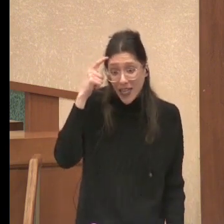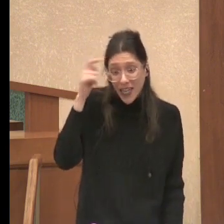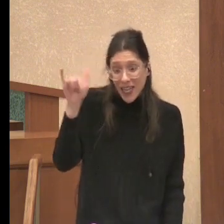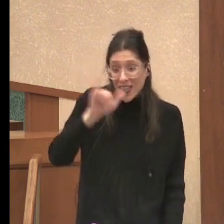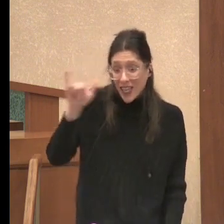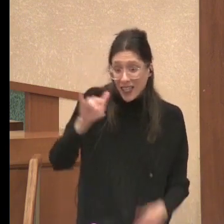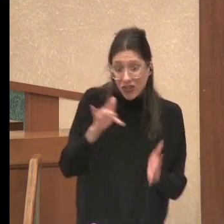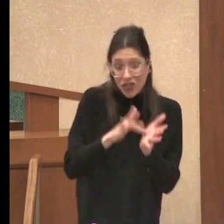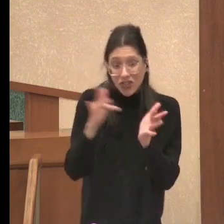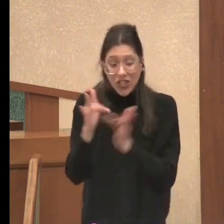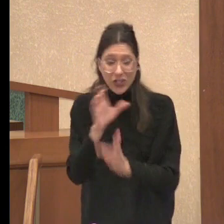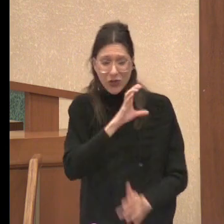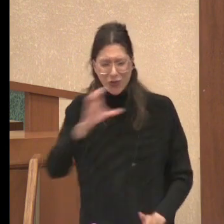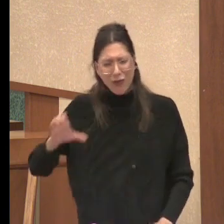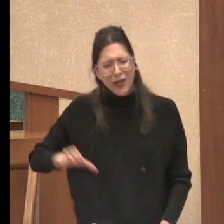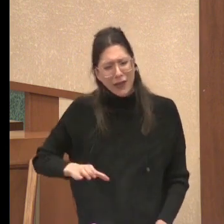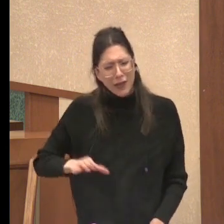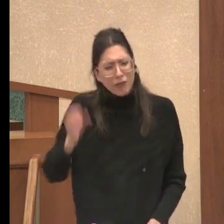Jesus Christ?